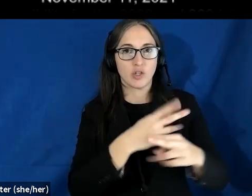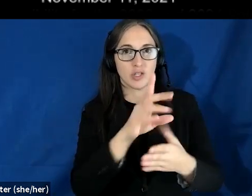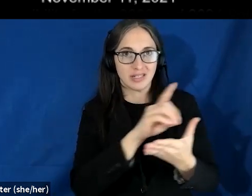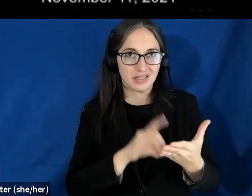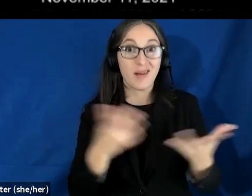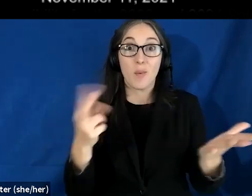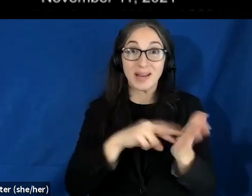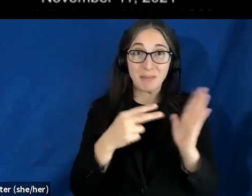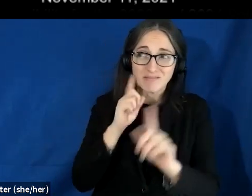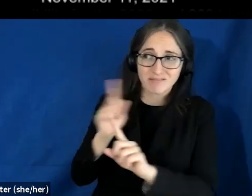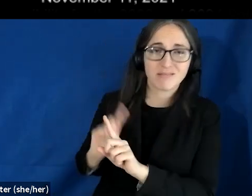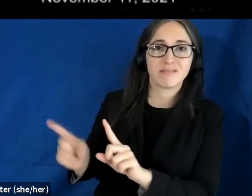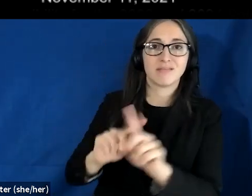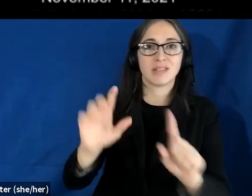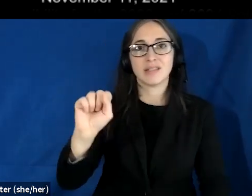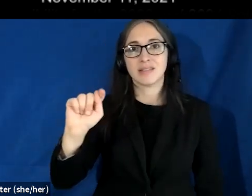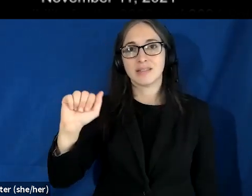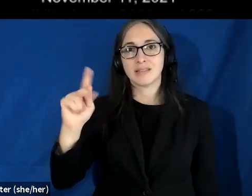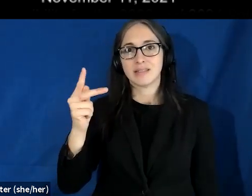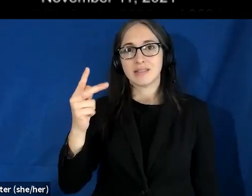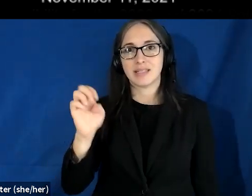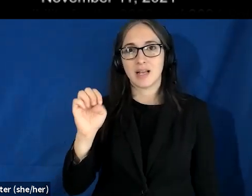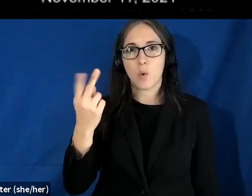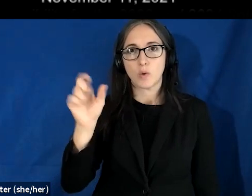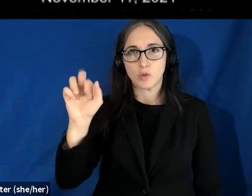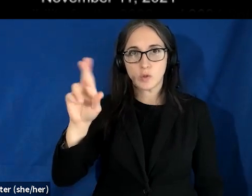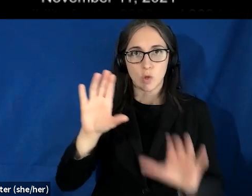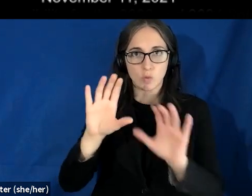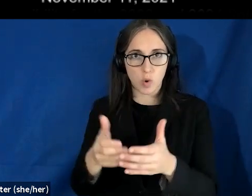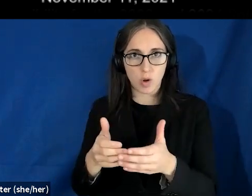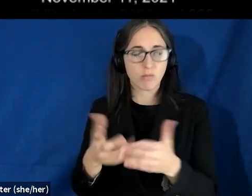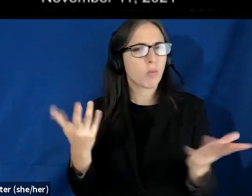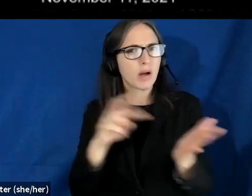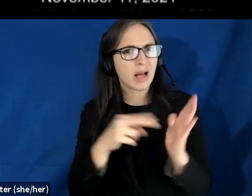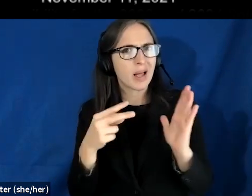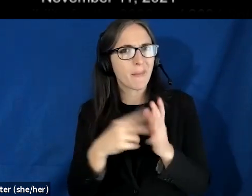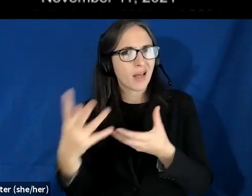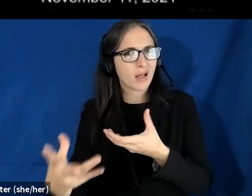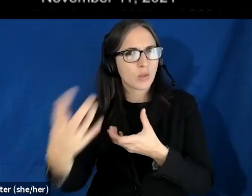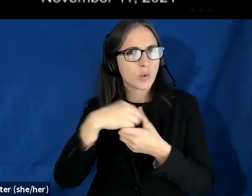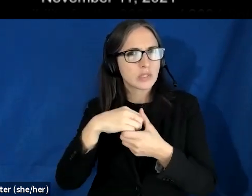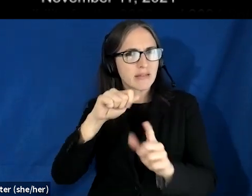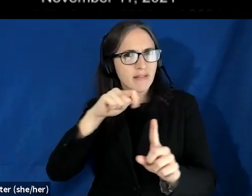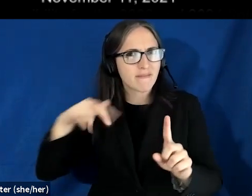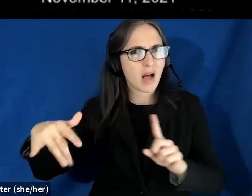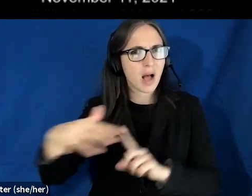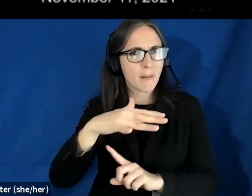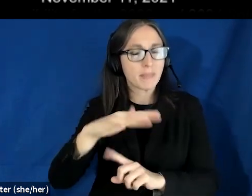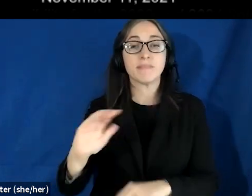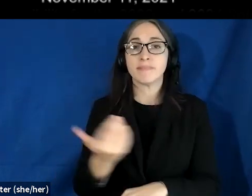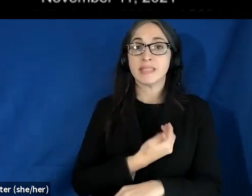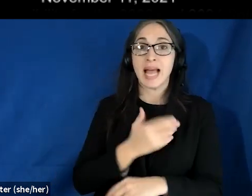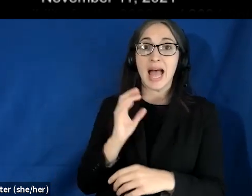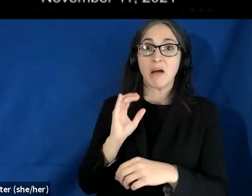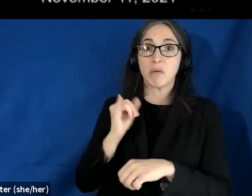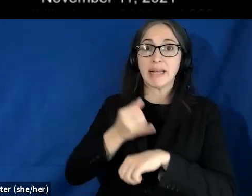groups. So what I mean by an inclusive environment, what we're working for in our DEI efforts on our